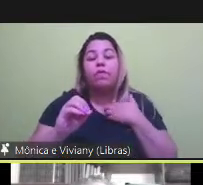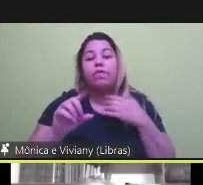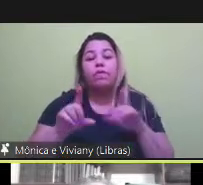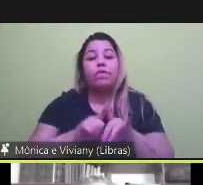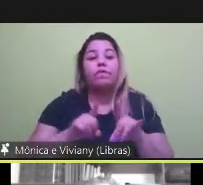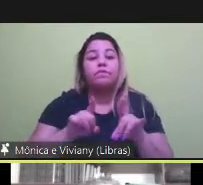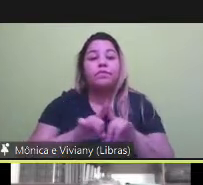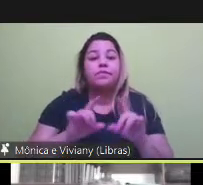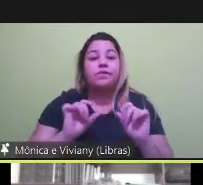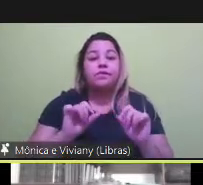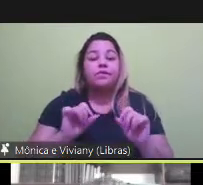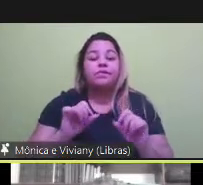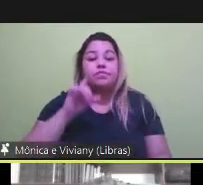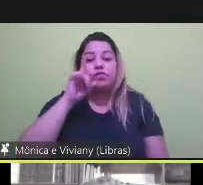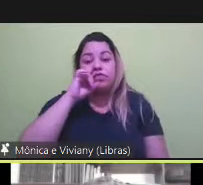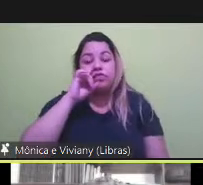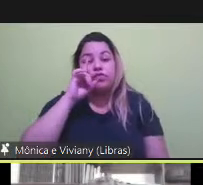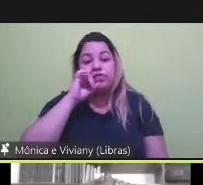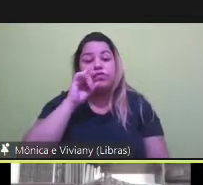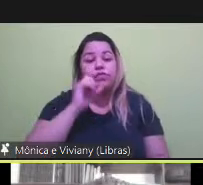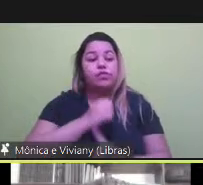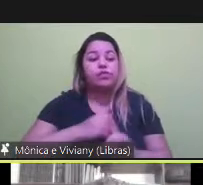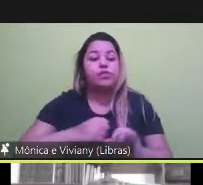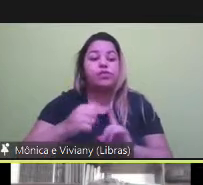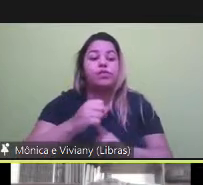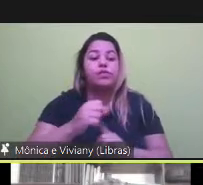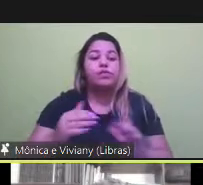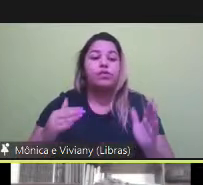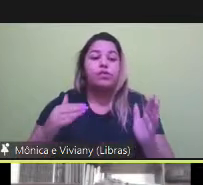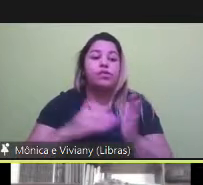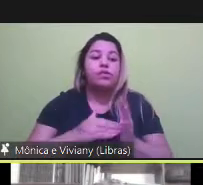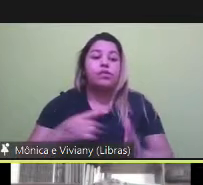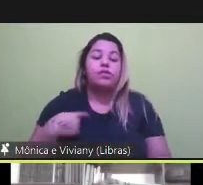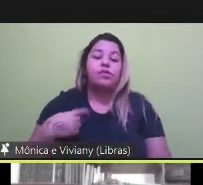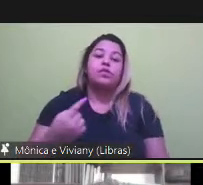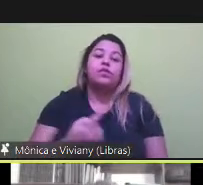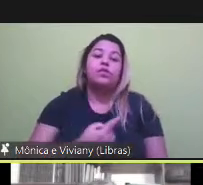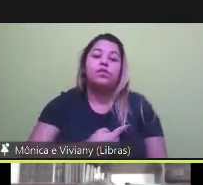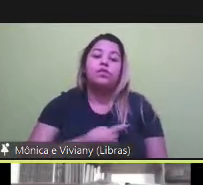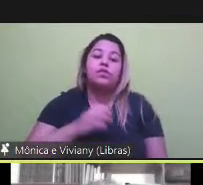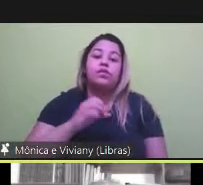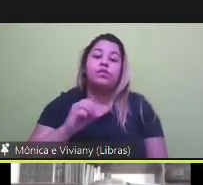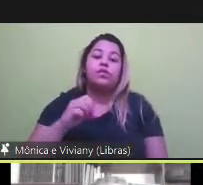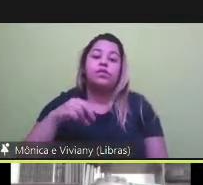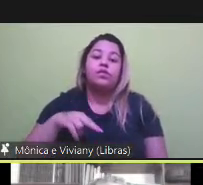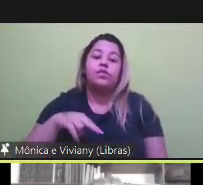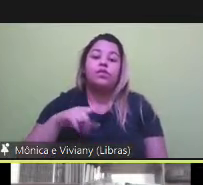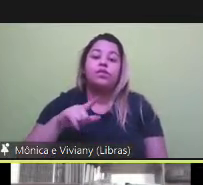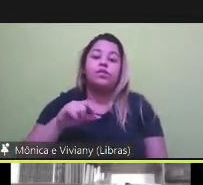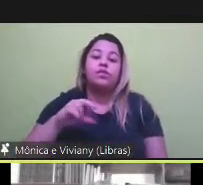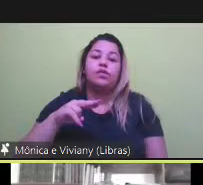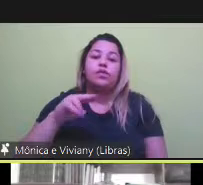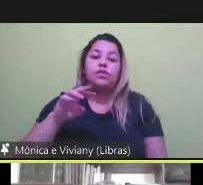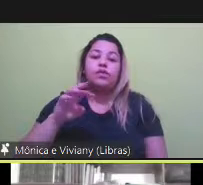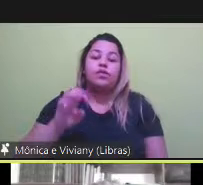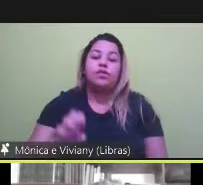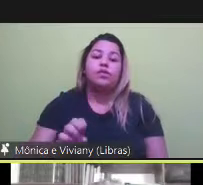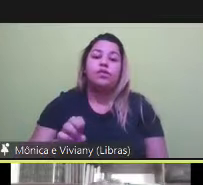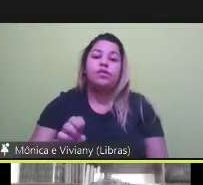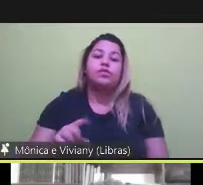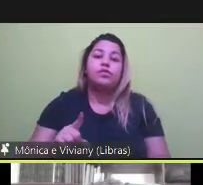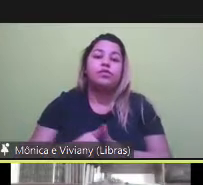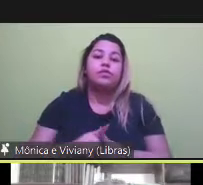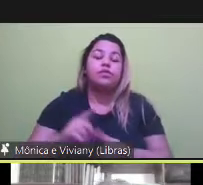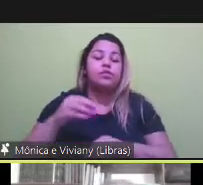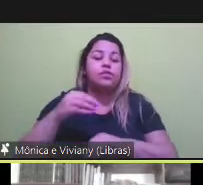risks. And the last aspect, aligning with the salutogenic, which is centered in the generation of